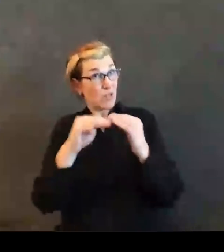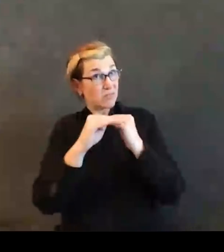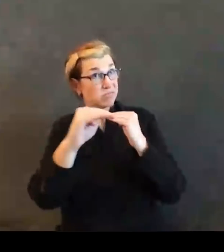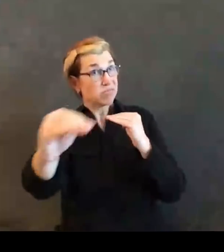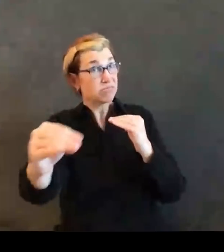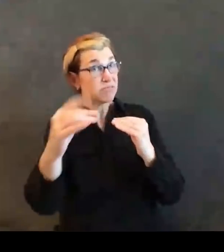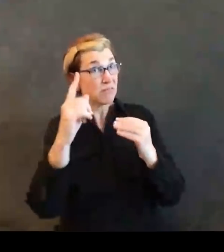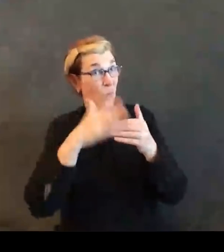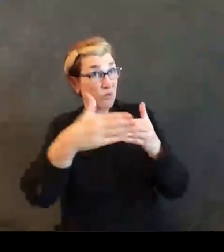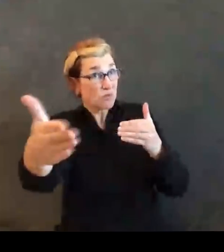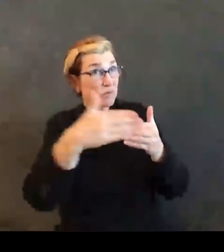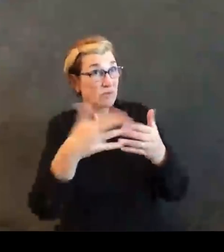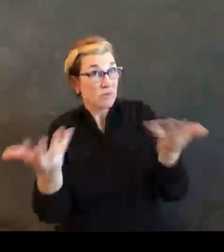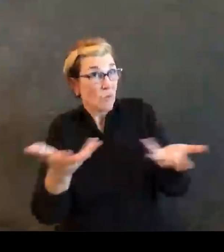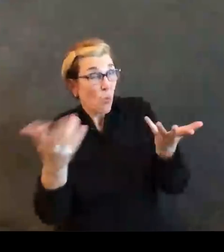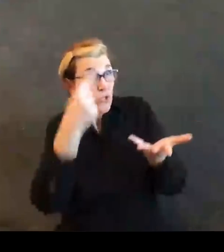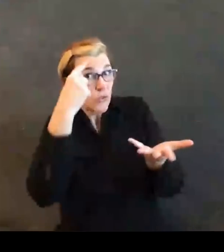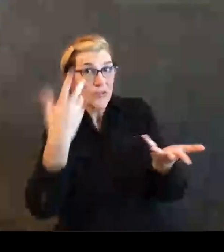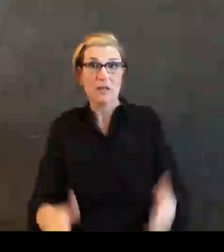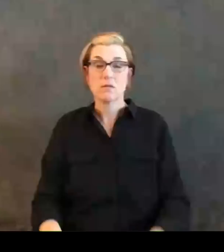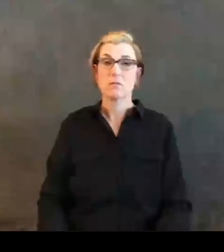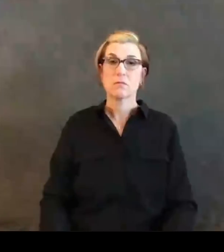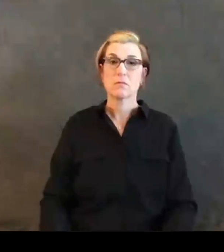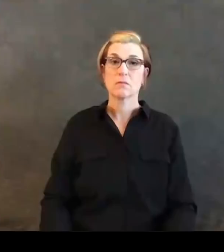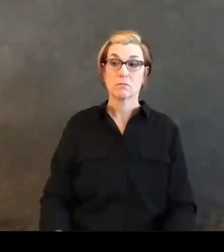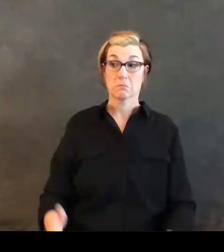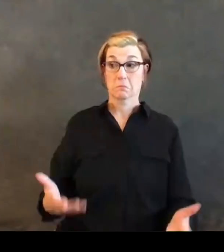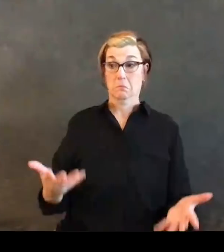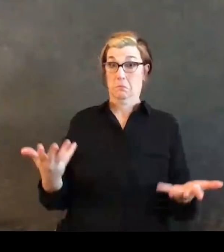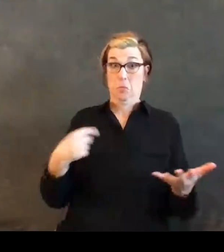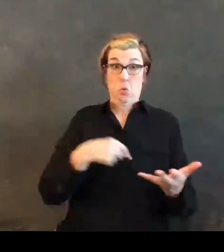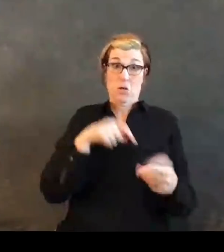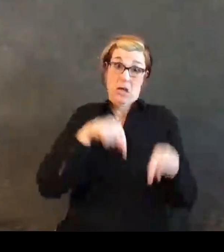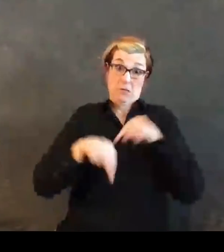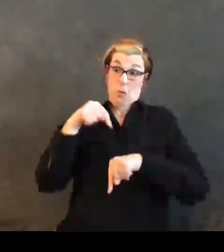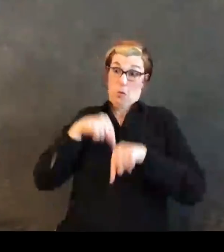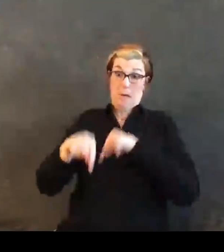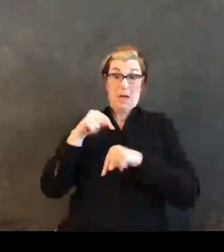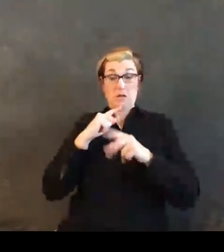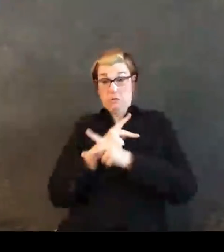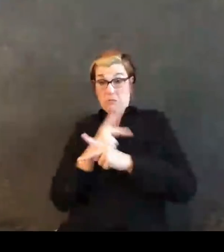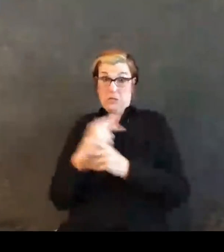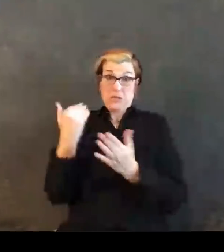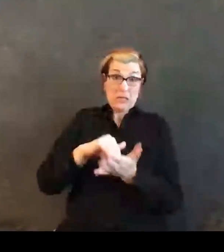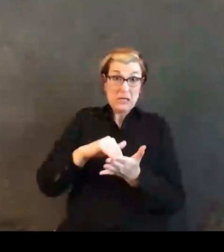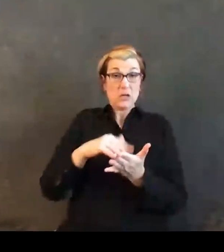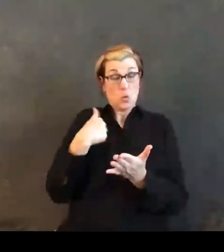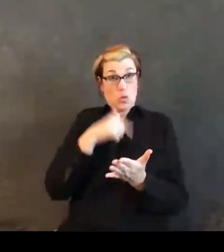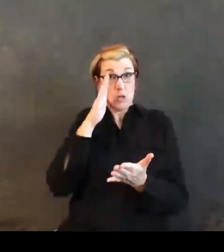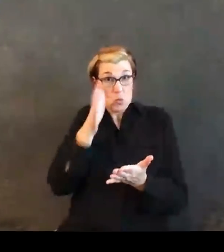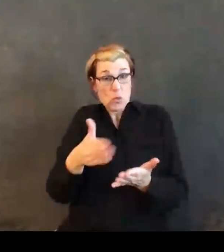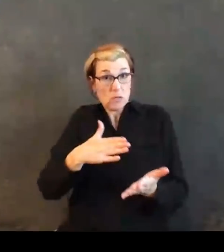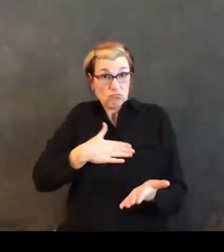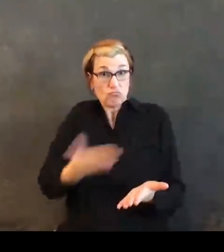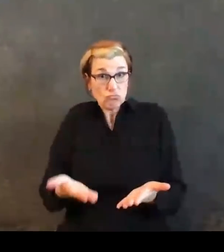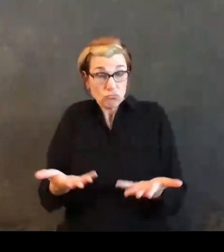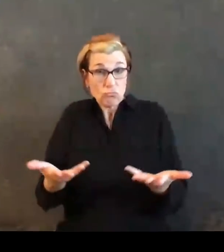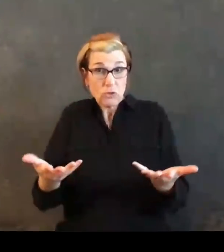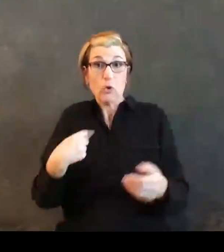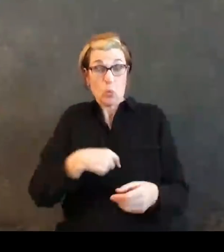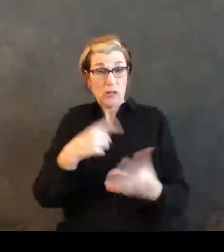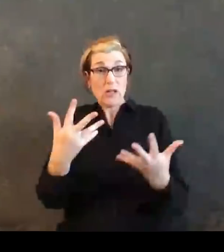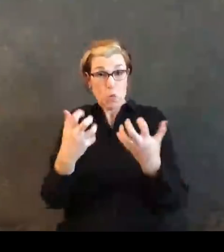see. If we have to go back, we have to go back. We're going to take care of the American worker. We're going to take care of these companies that fuel this country and